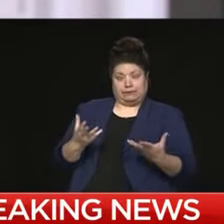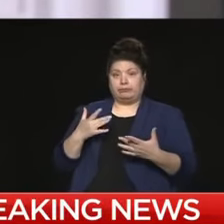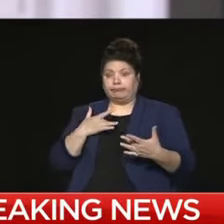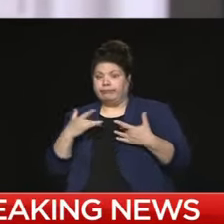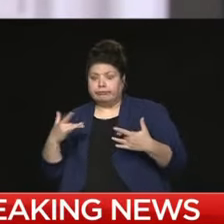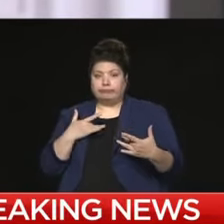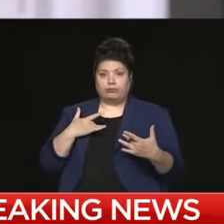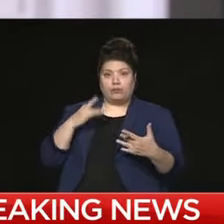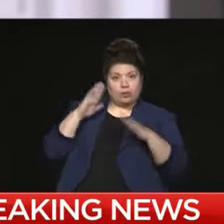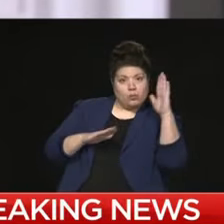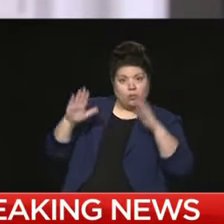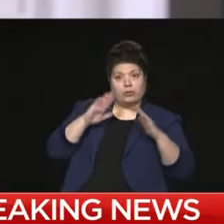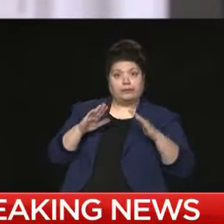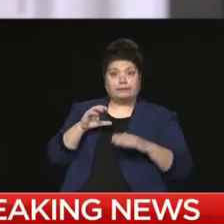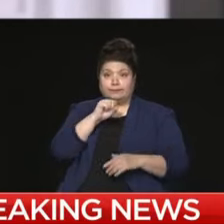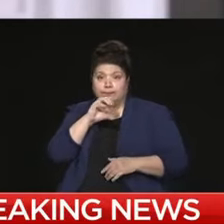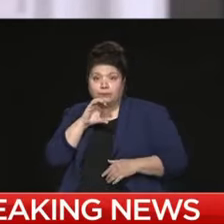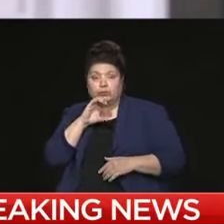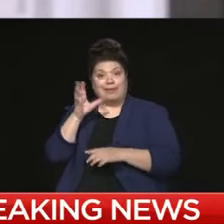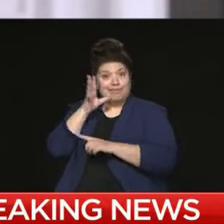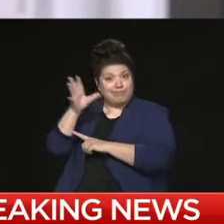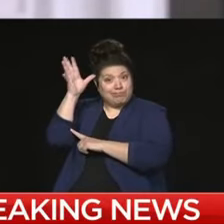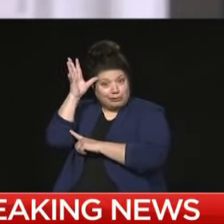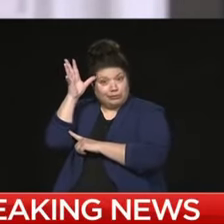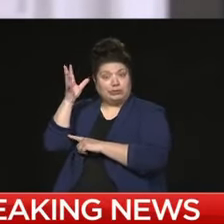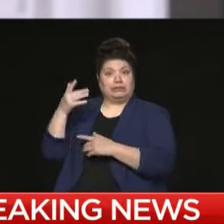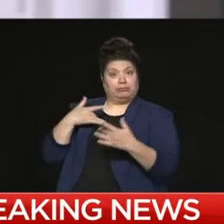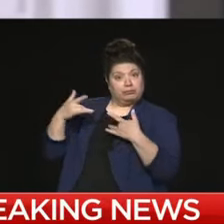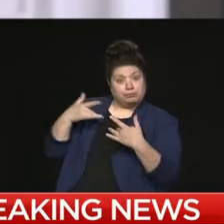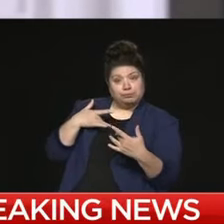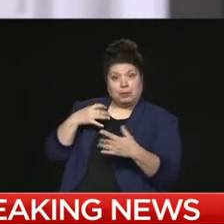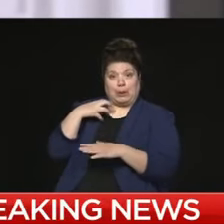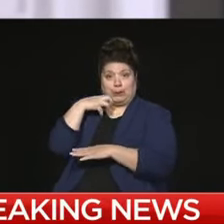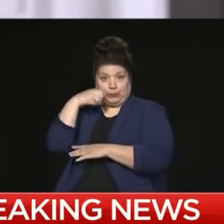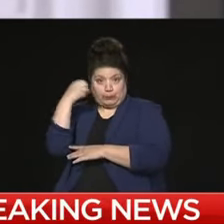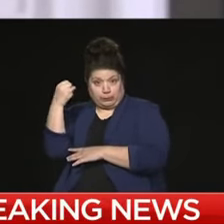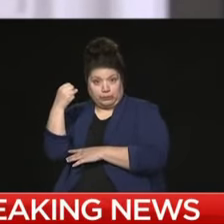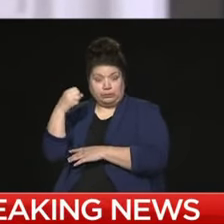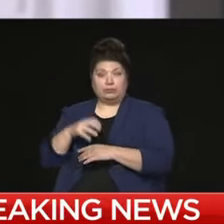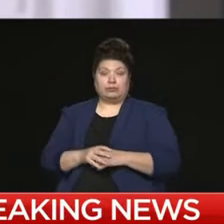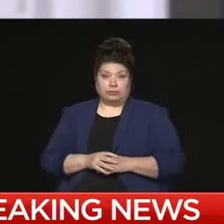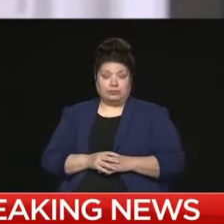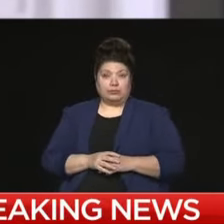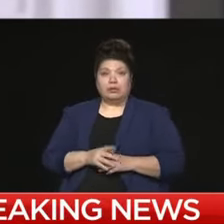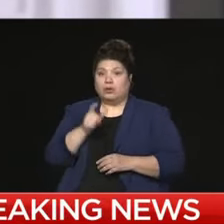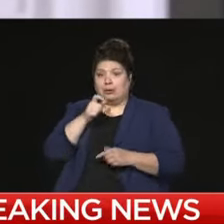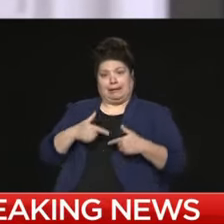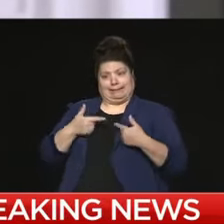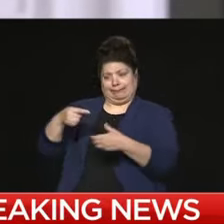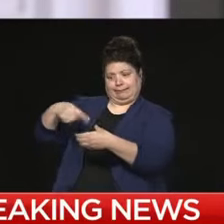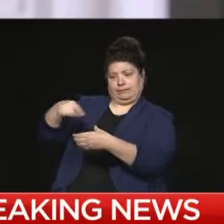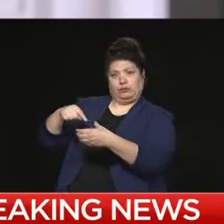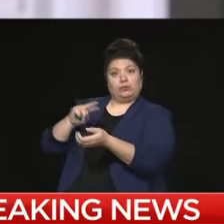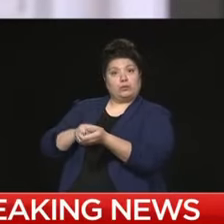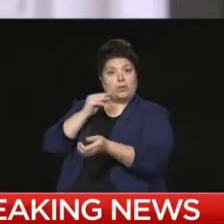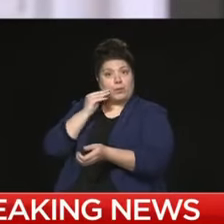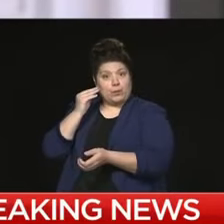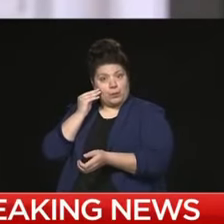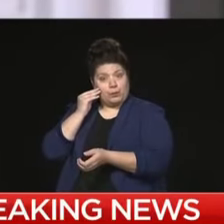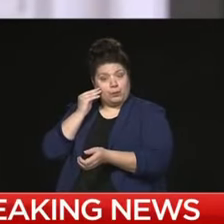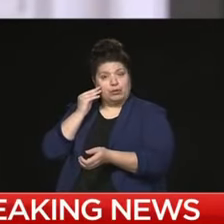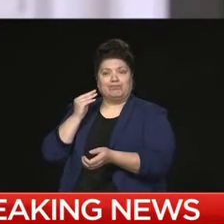worried for their parents and for the seniors who are in nursing homes or in long-term care facilities.